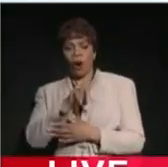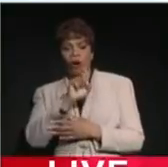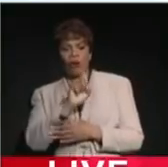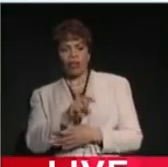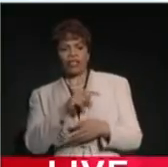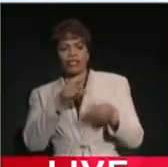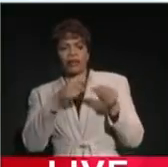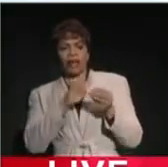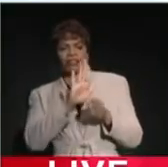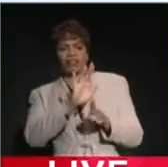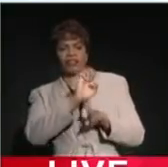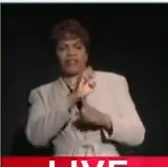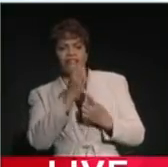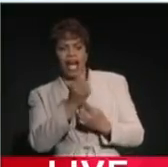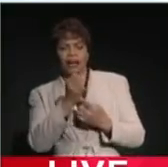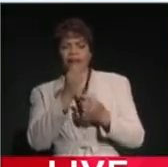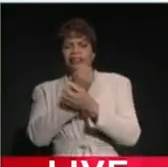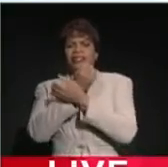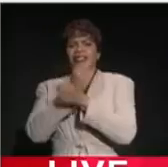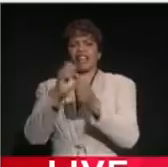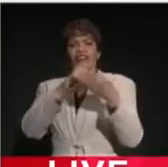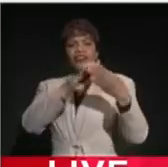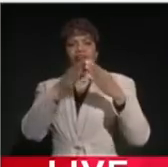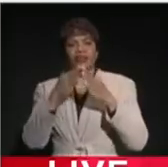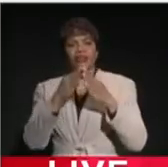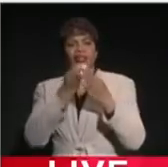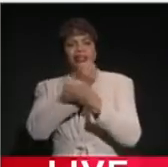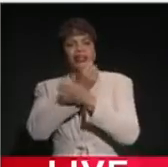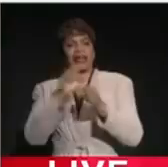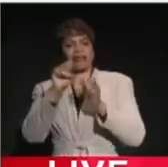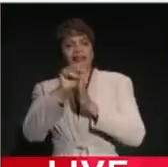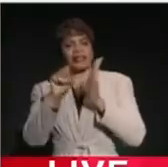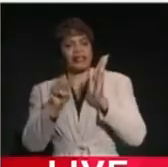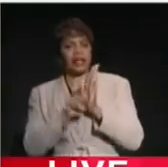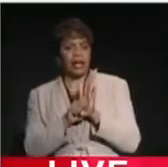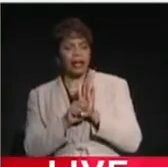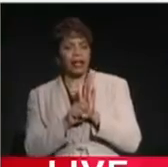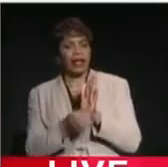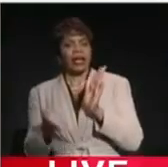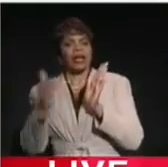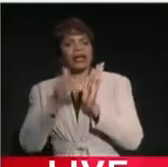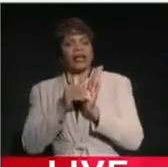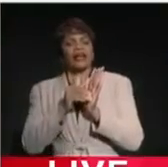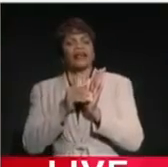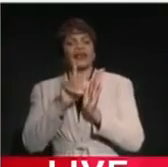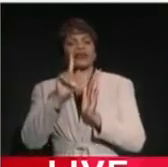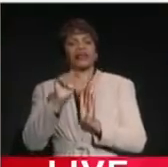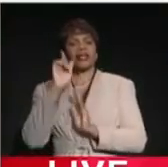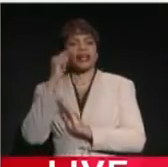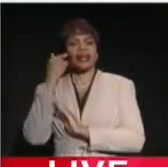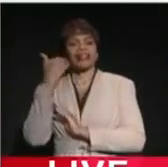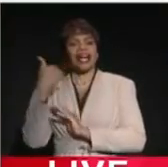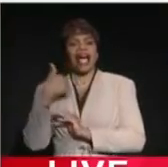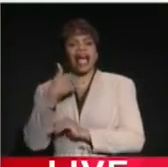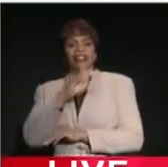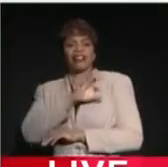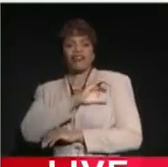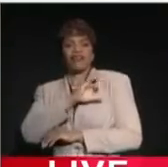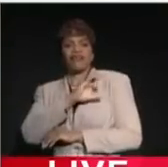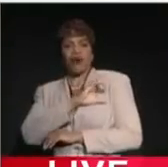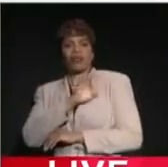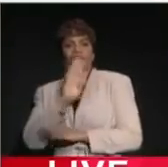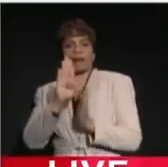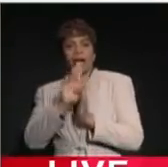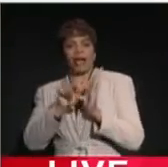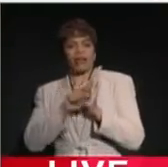safer communities and a safer state. And again, the lieutenant governor has a law enforcement background. She knows that. We can't